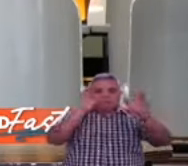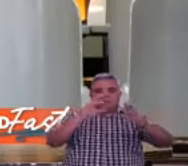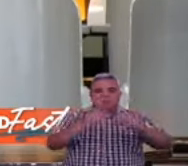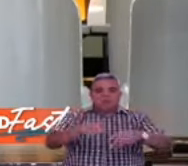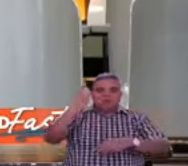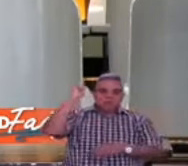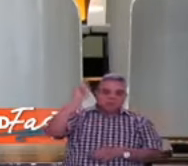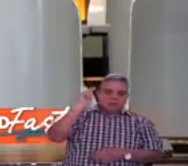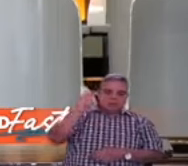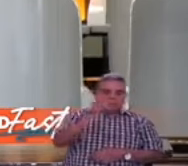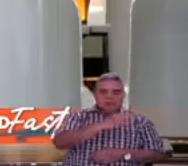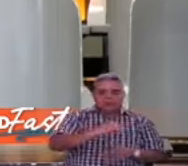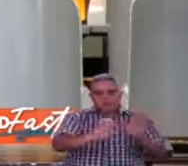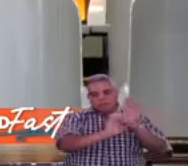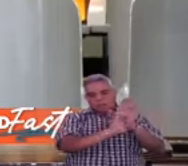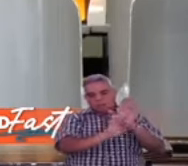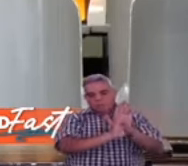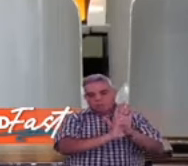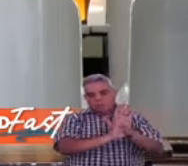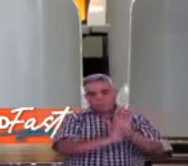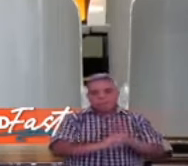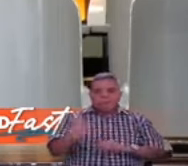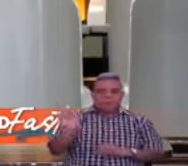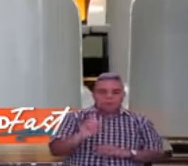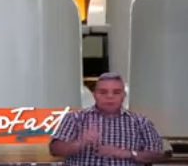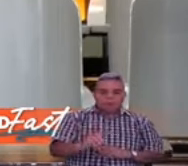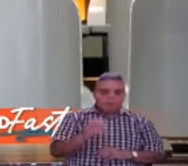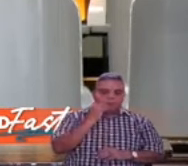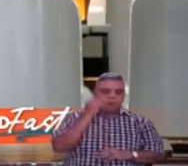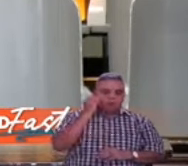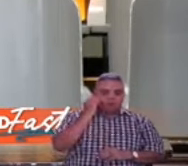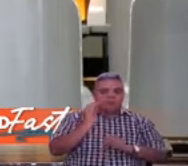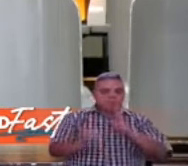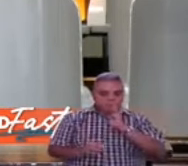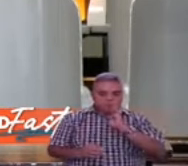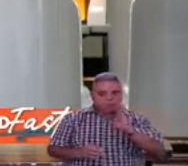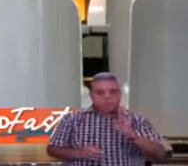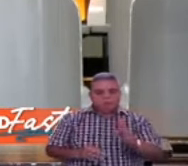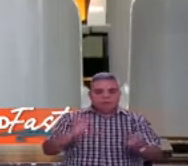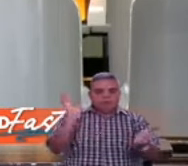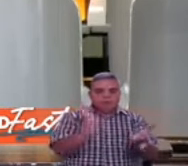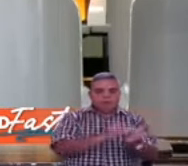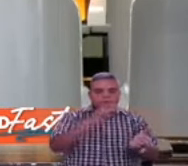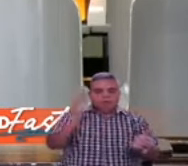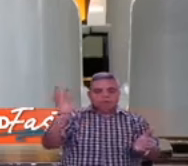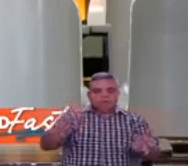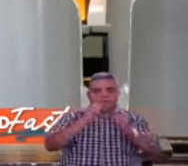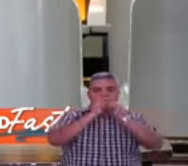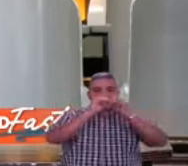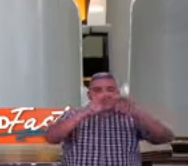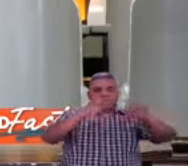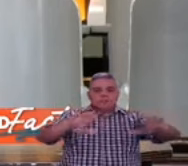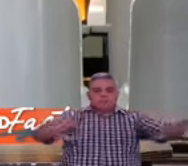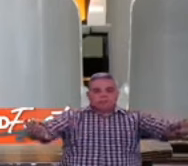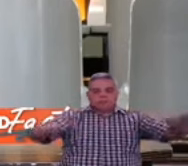our testimonies and our examples of what a home should be. Be glorified. Bless these that are